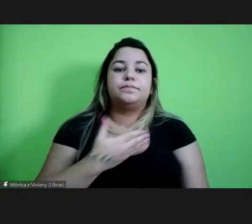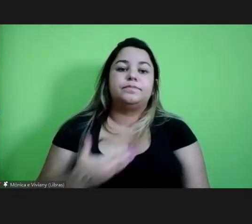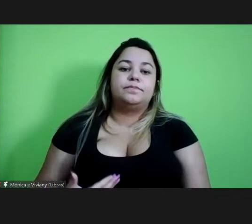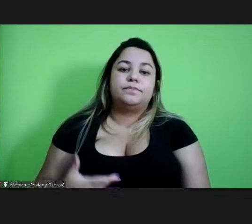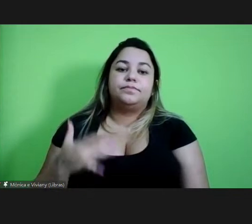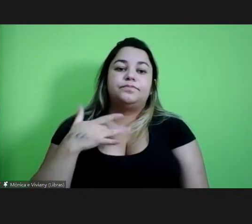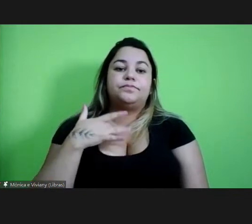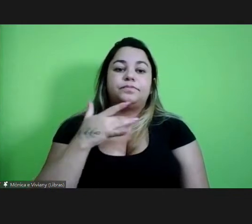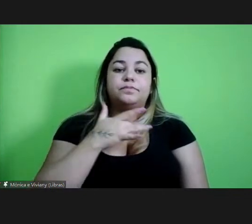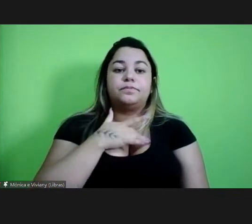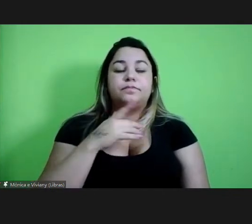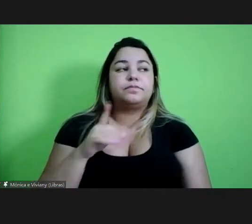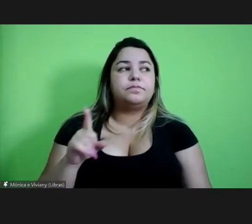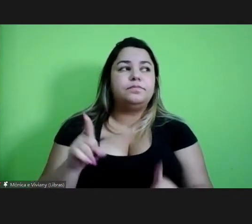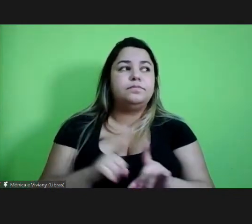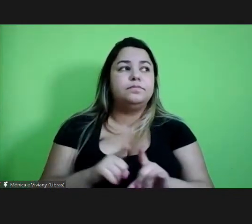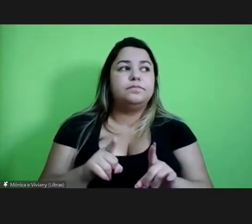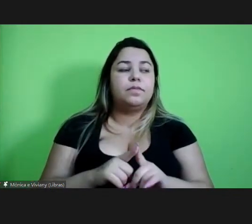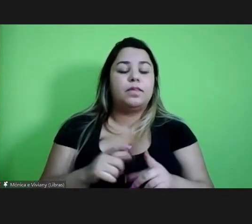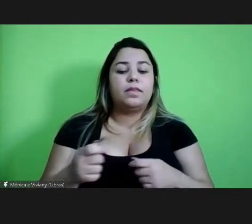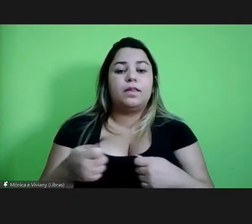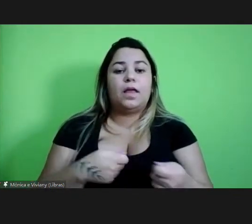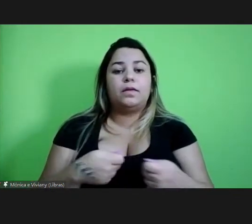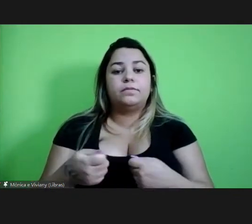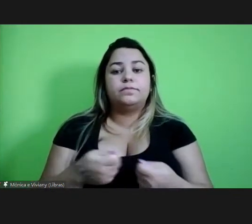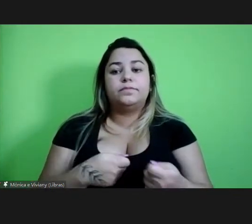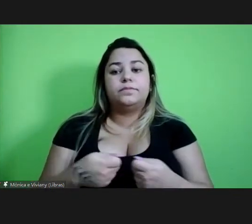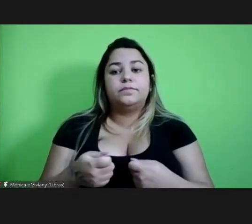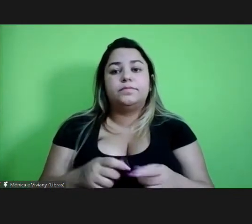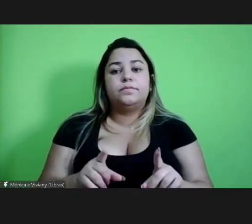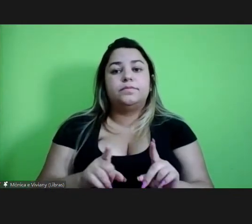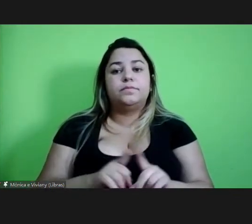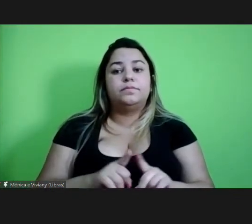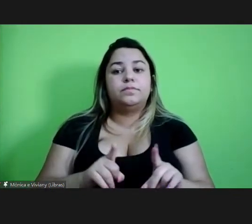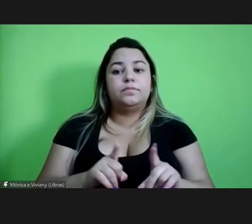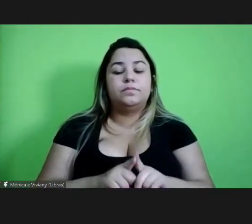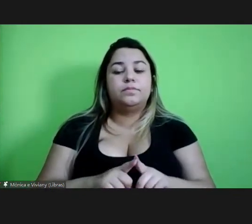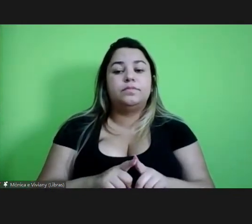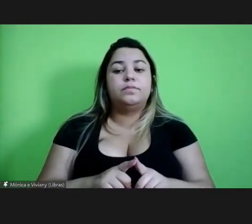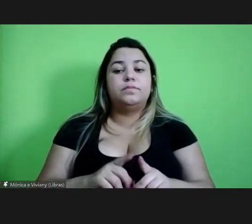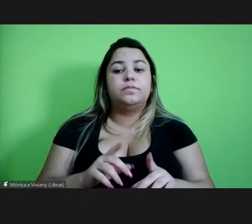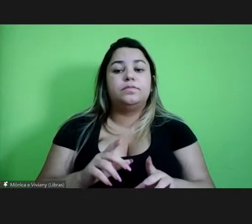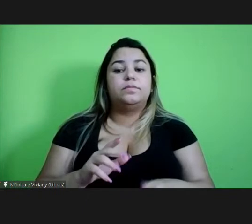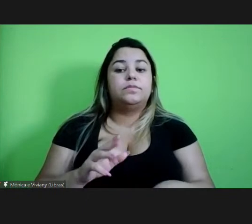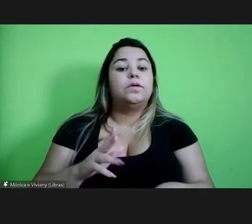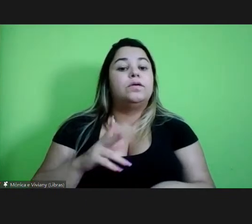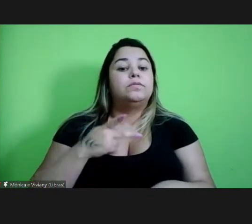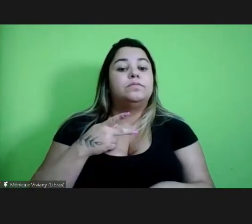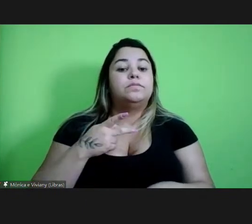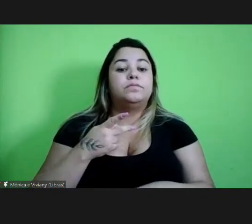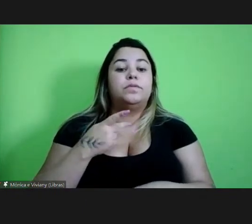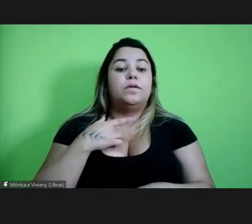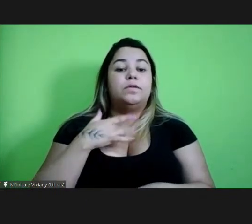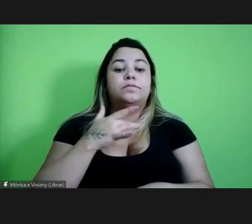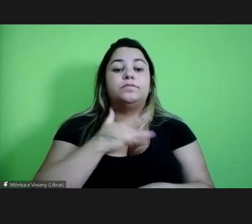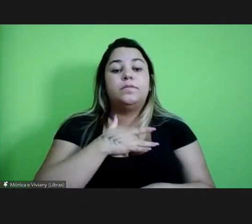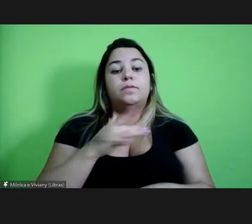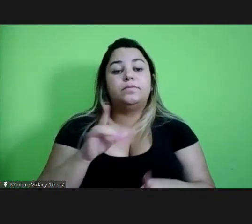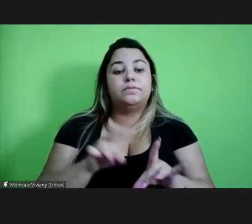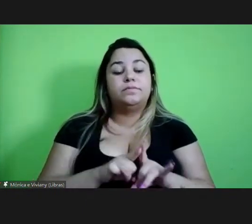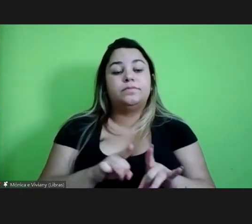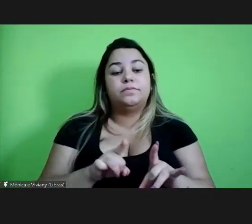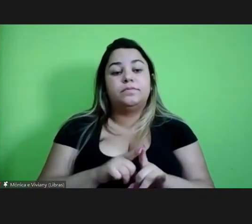attention works not only in the perspective of obesity, but in control of these diseases in order to promote health